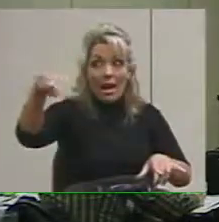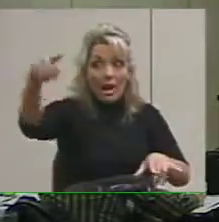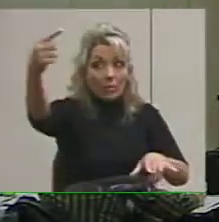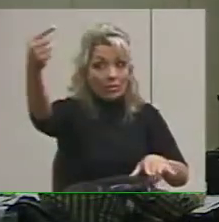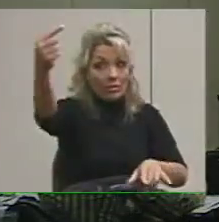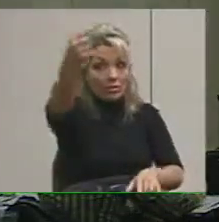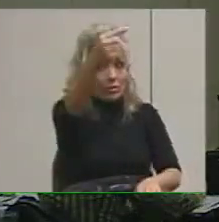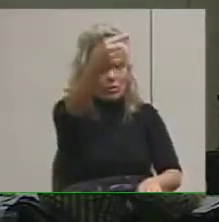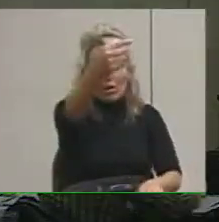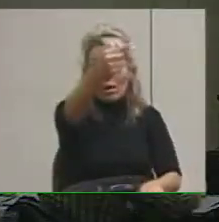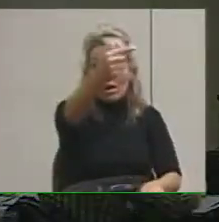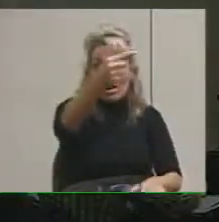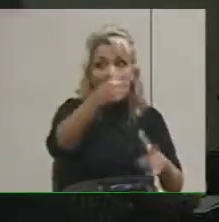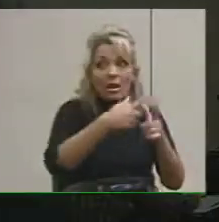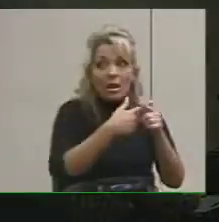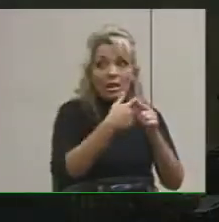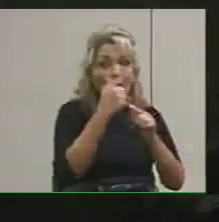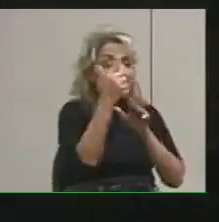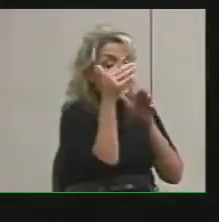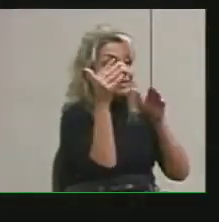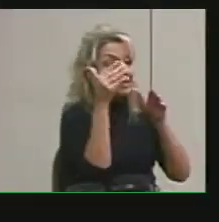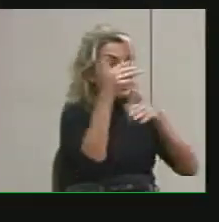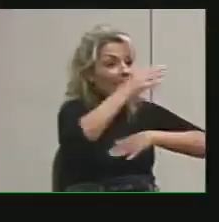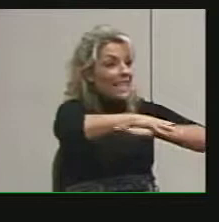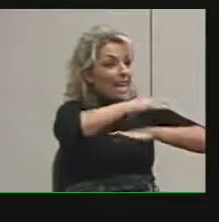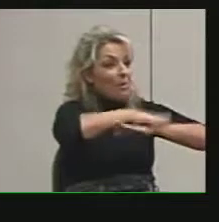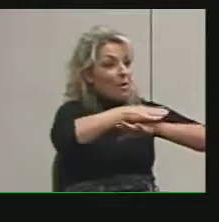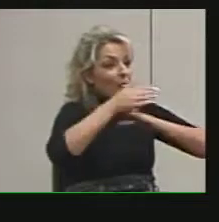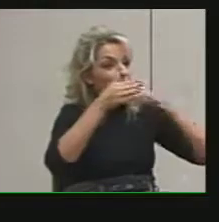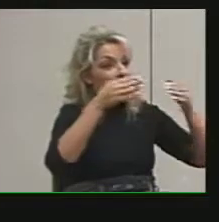door and then go to the end of the table.